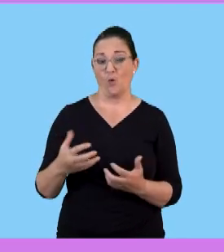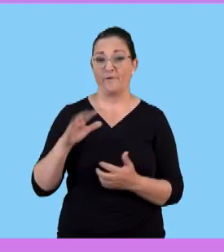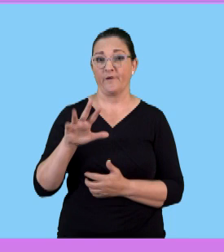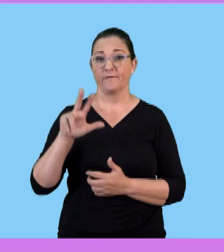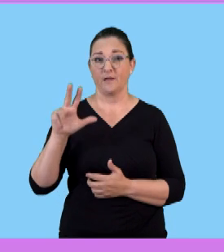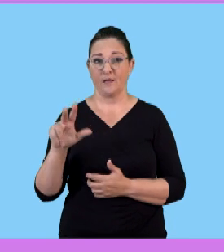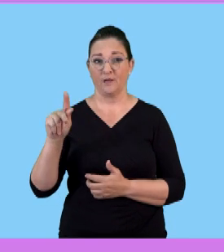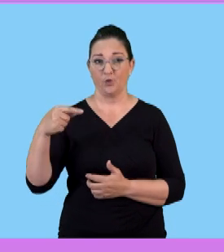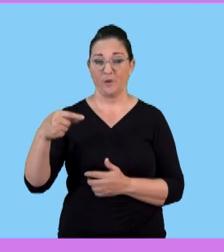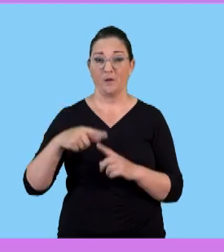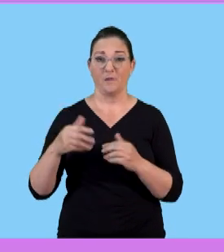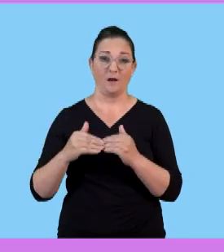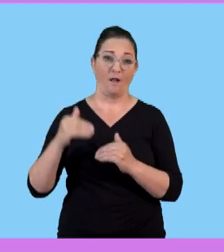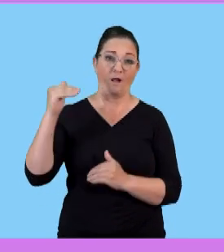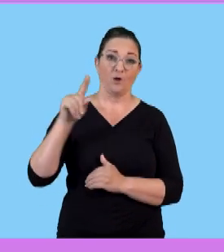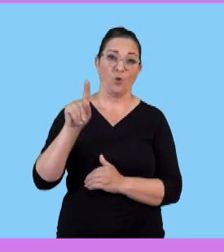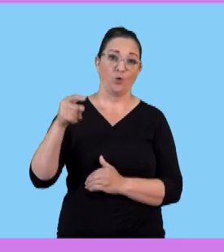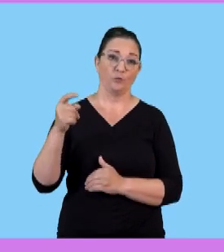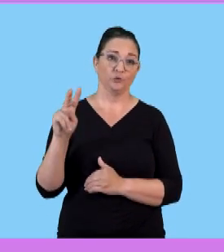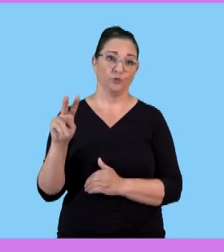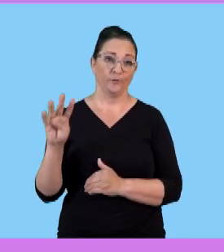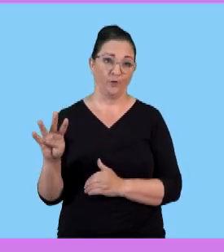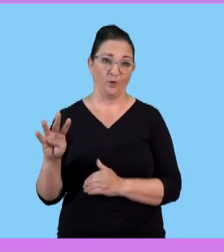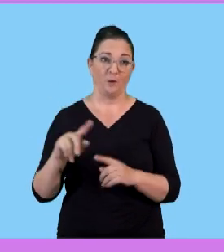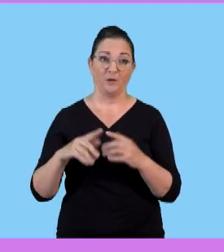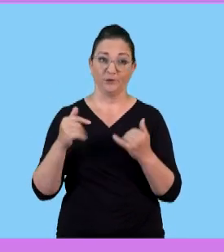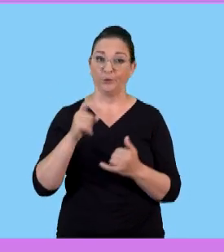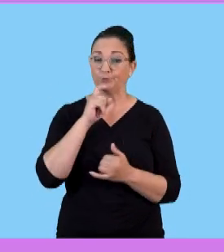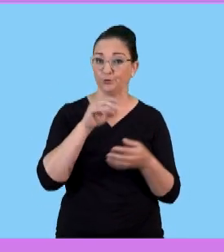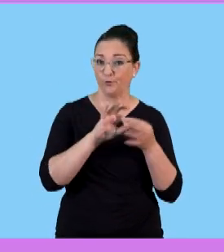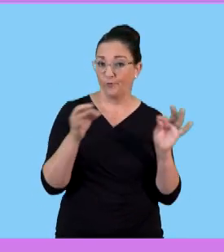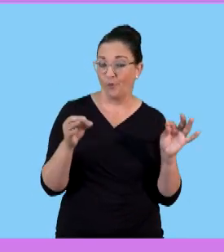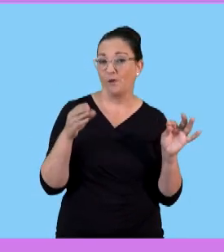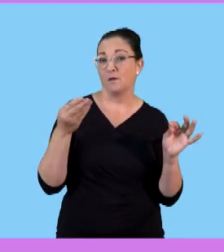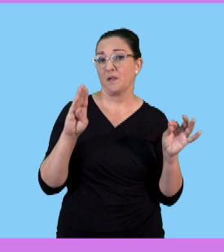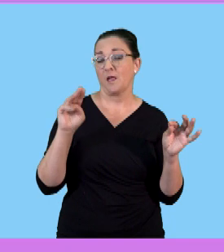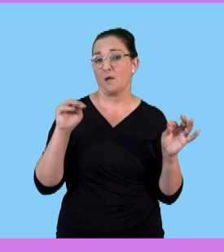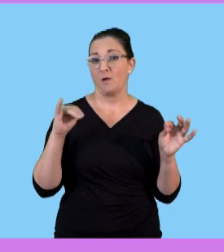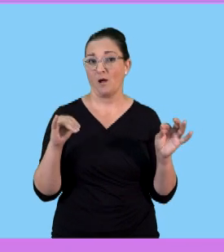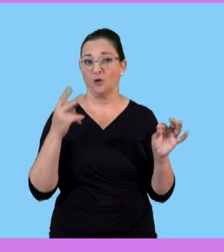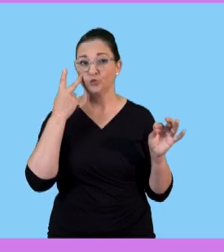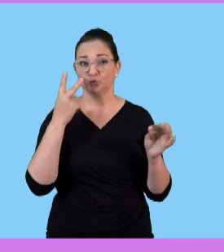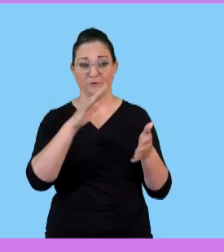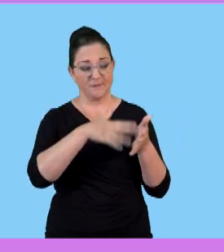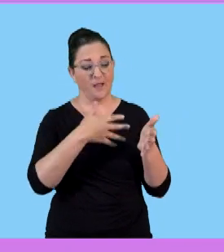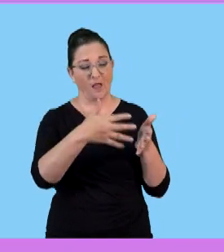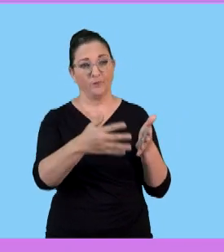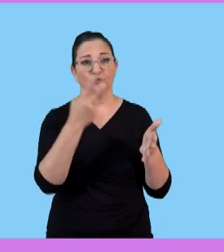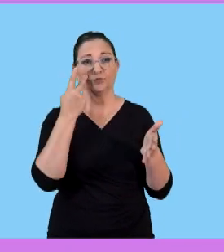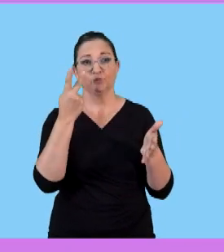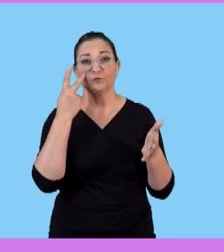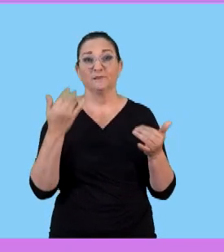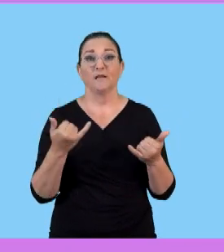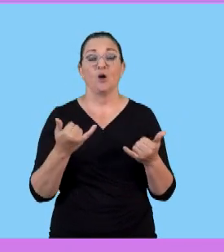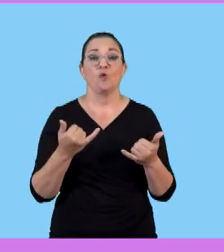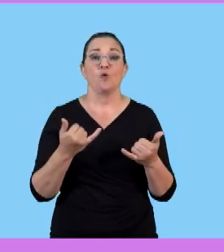and is 1,24 meters in height. Use the formula and the BMI classification table to classify